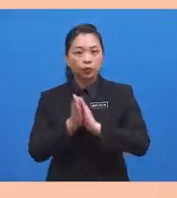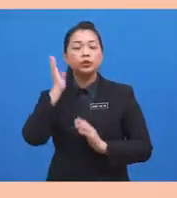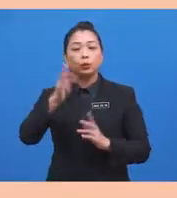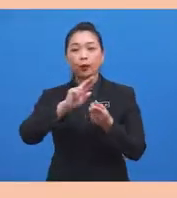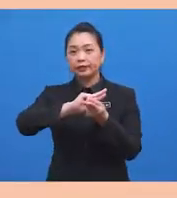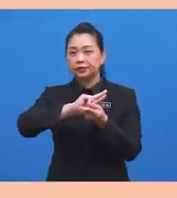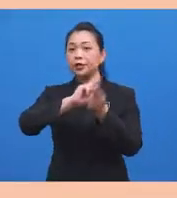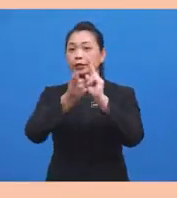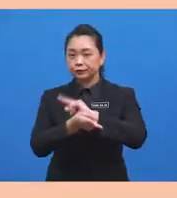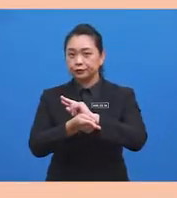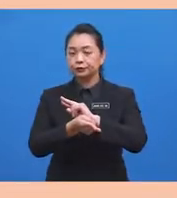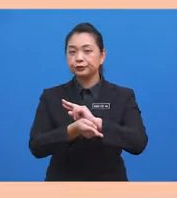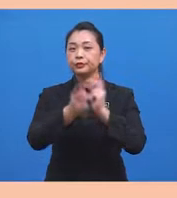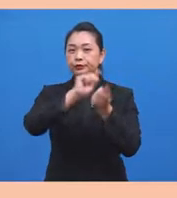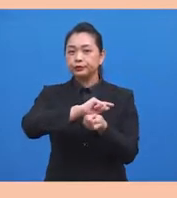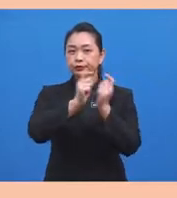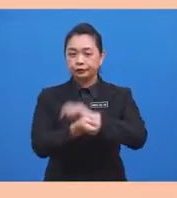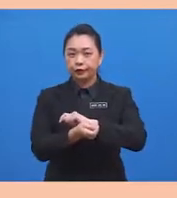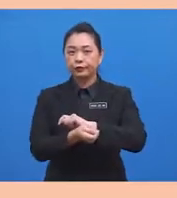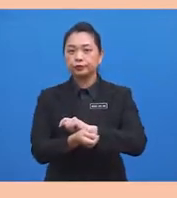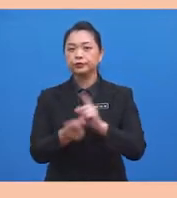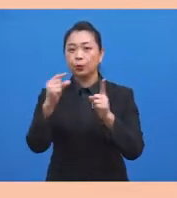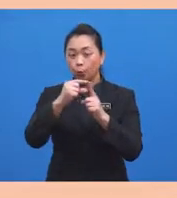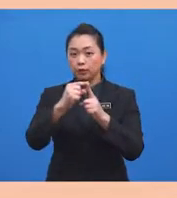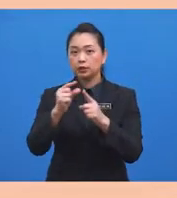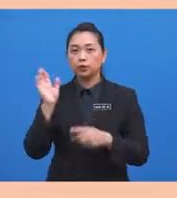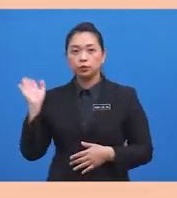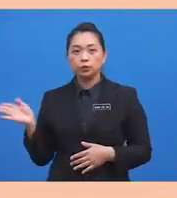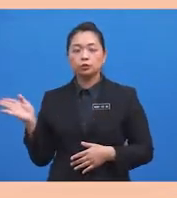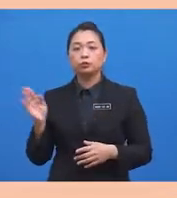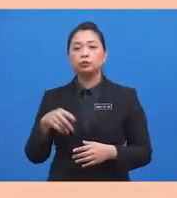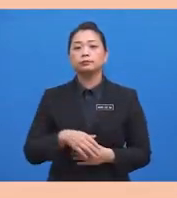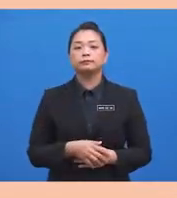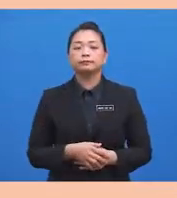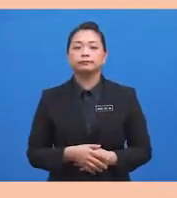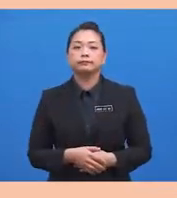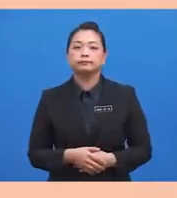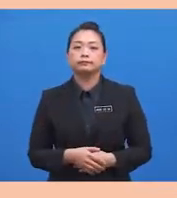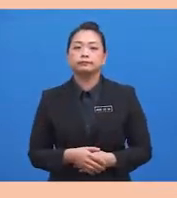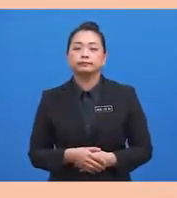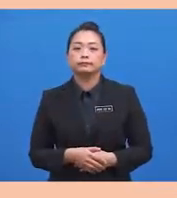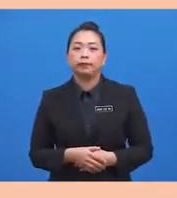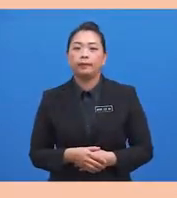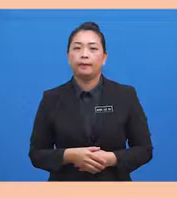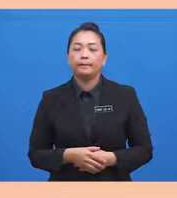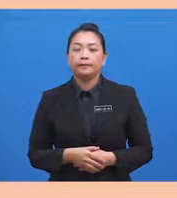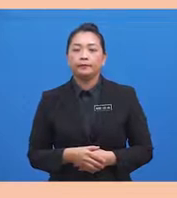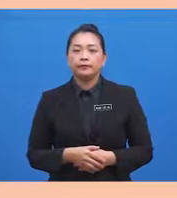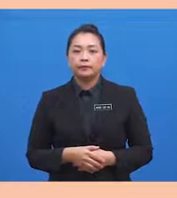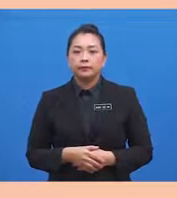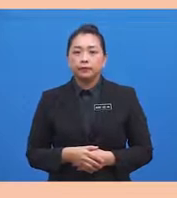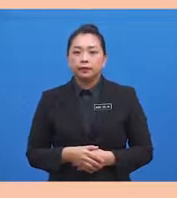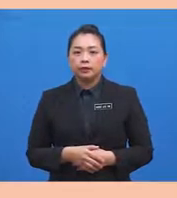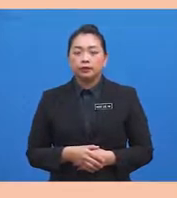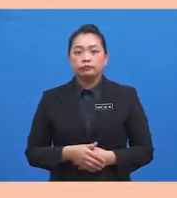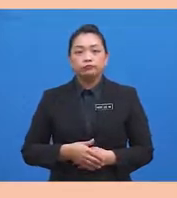P-R-O-T-E-S-T. An answer for number 6 is protest. Next number 7, do